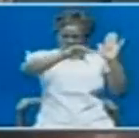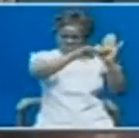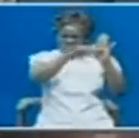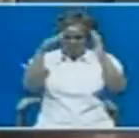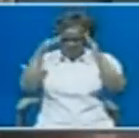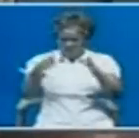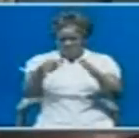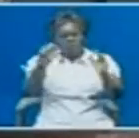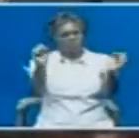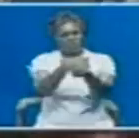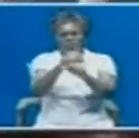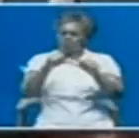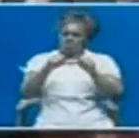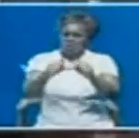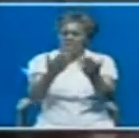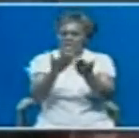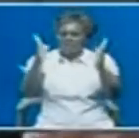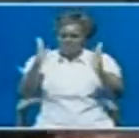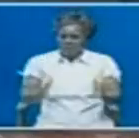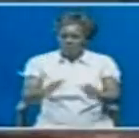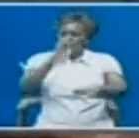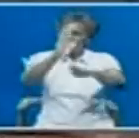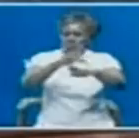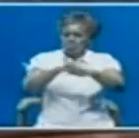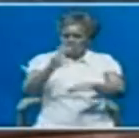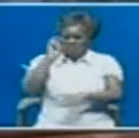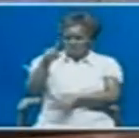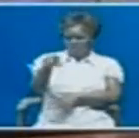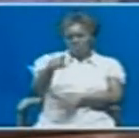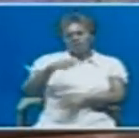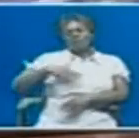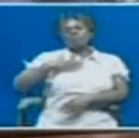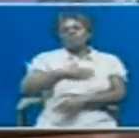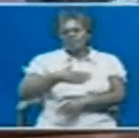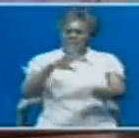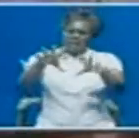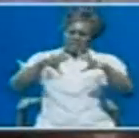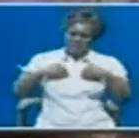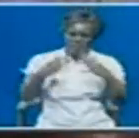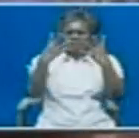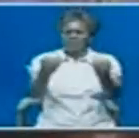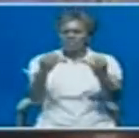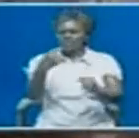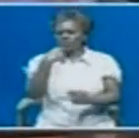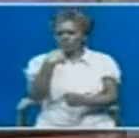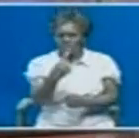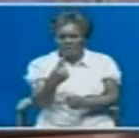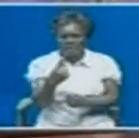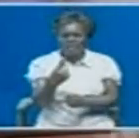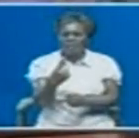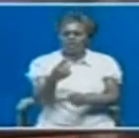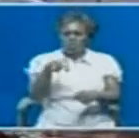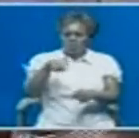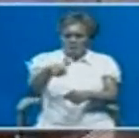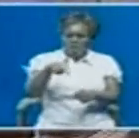can't even walk. No. So you... anybody who sees the good of you, please amplify that. It's easy for you to say that when this man is walking the street